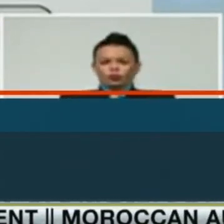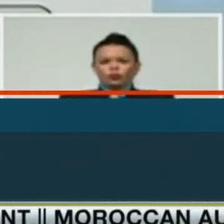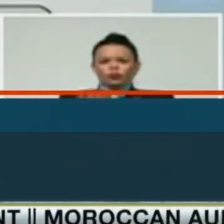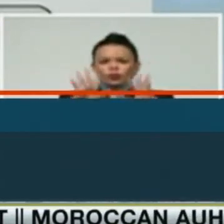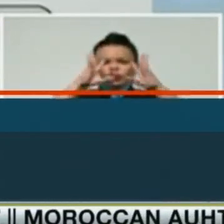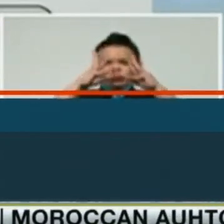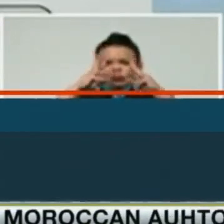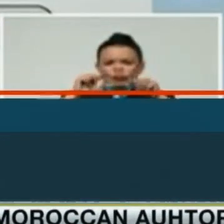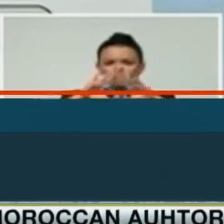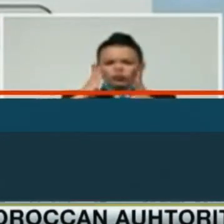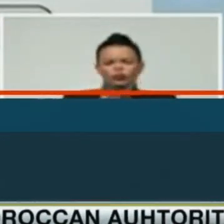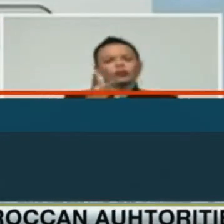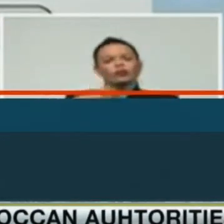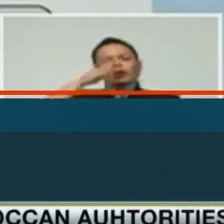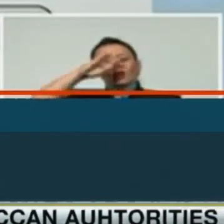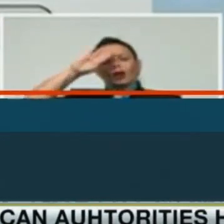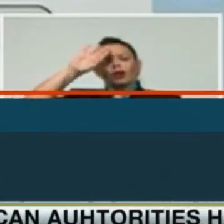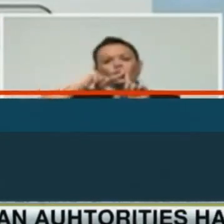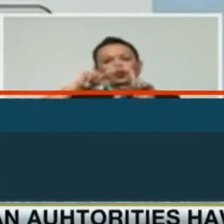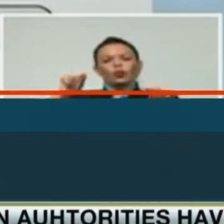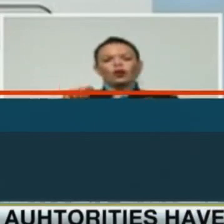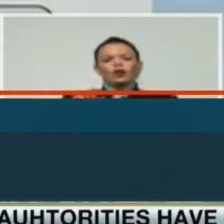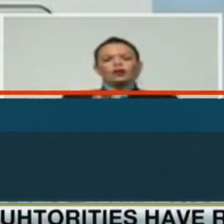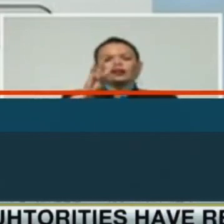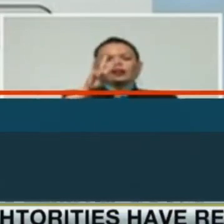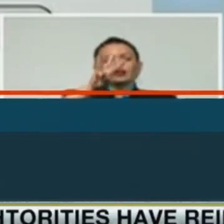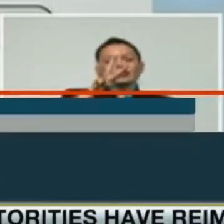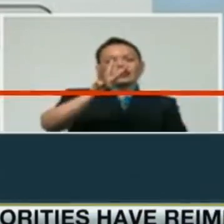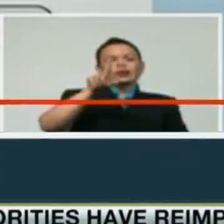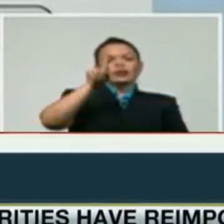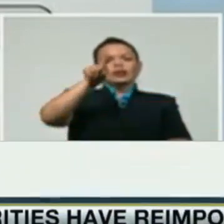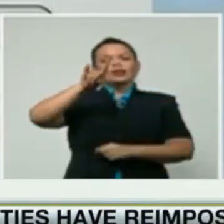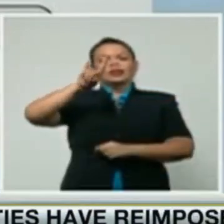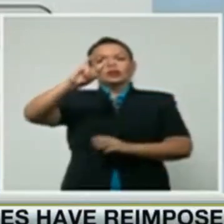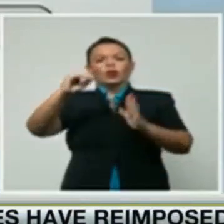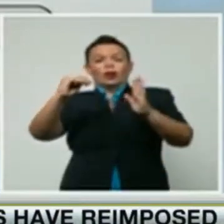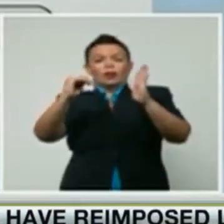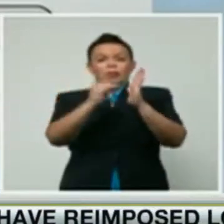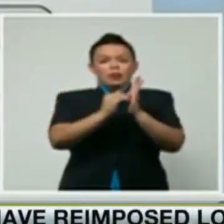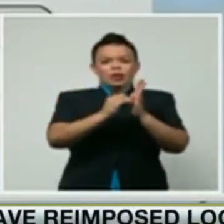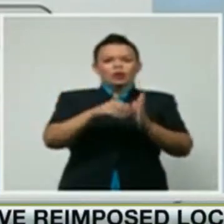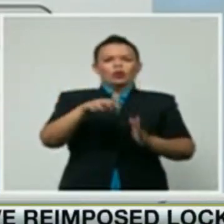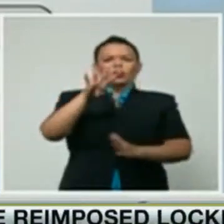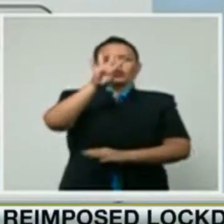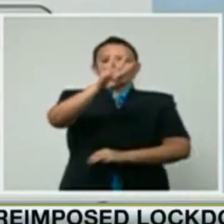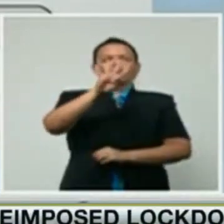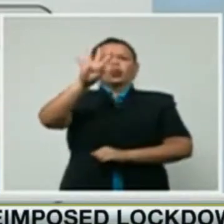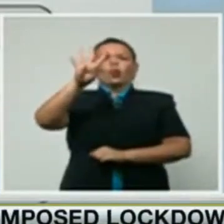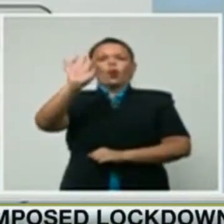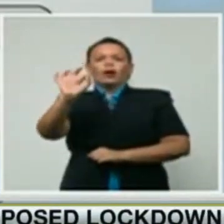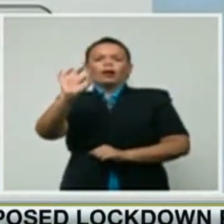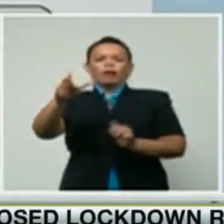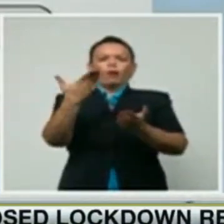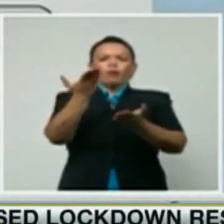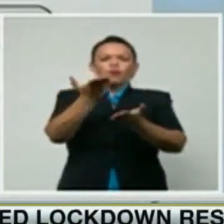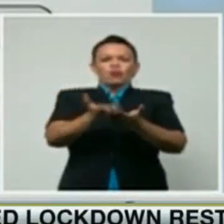319,440 samples, of which 3,229 people, 1.01%, tested positive